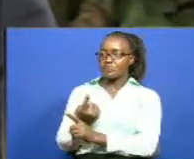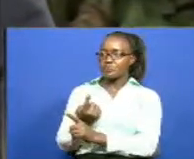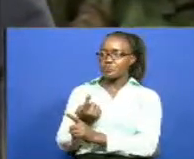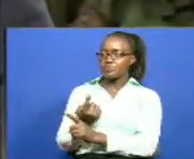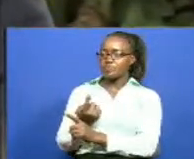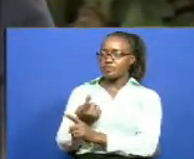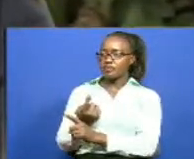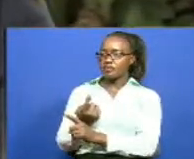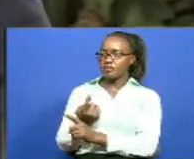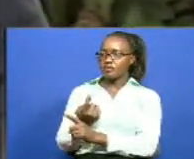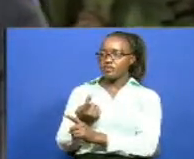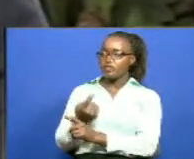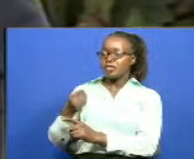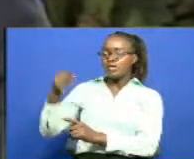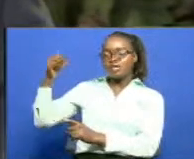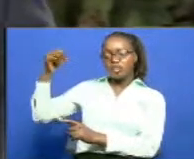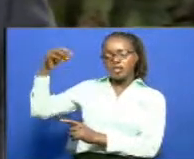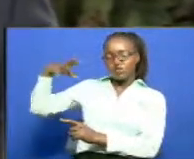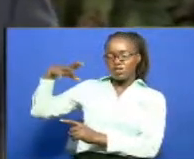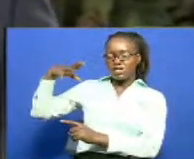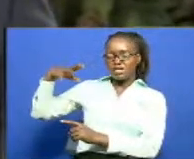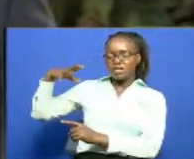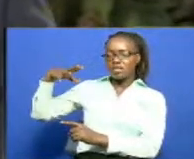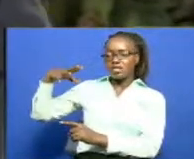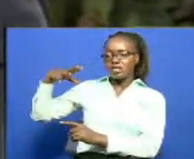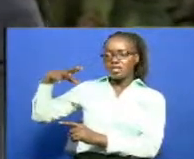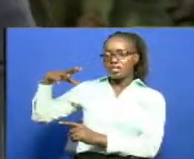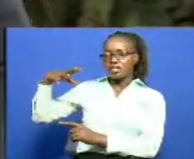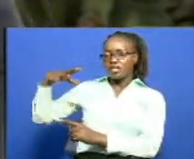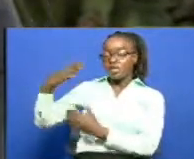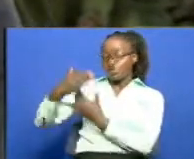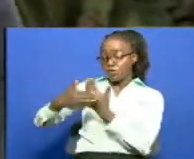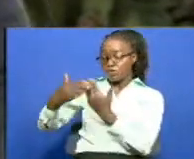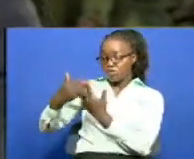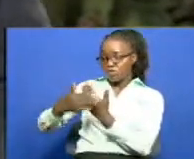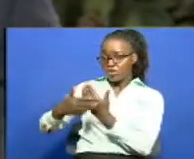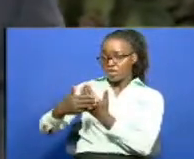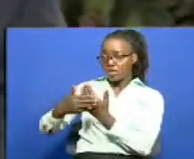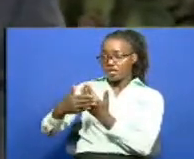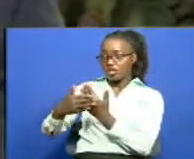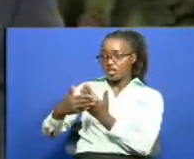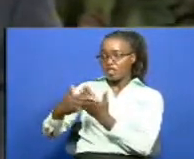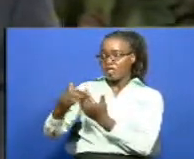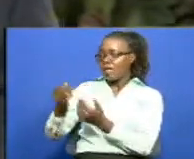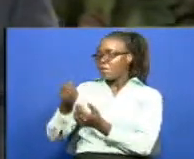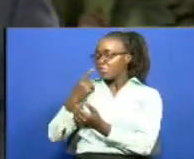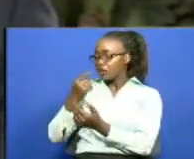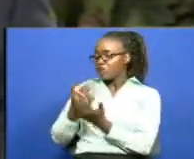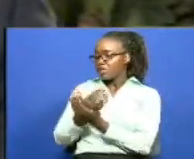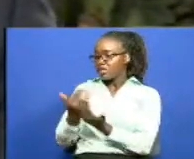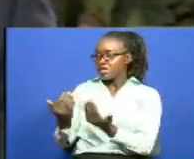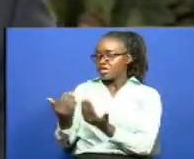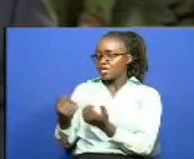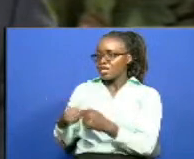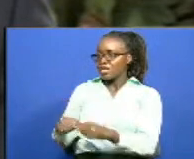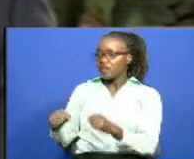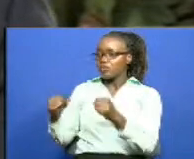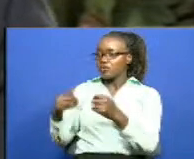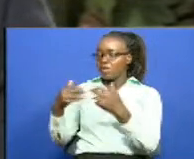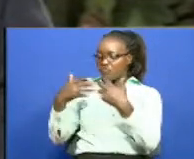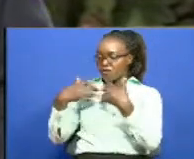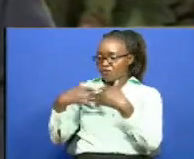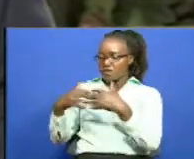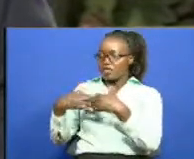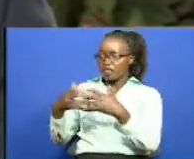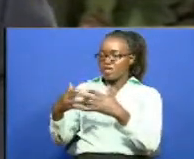in electronics, say, some computers, some medical people, and able to come up with a ventilator. Actually, last